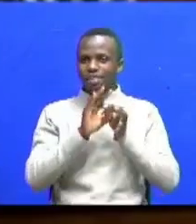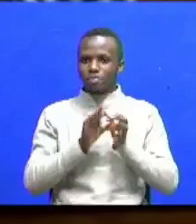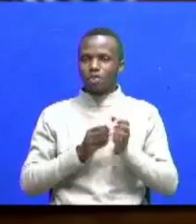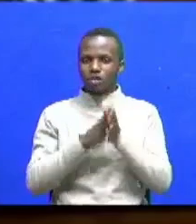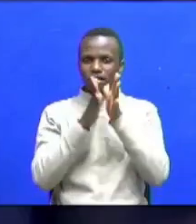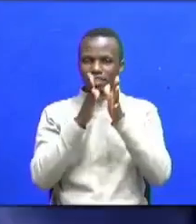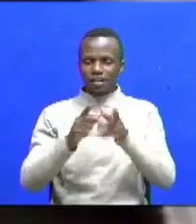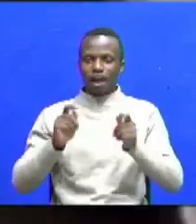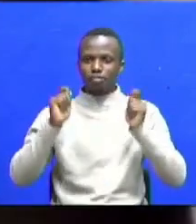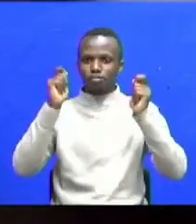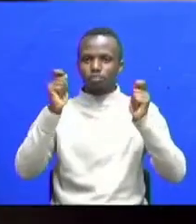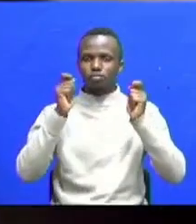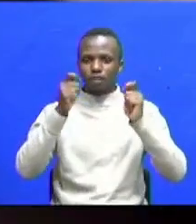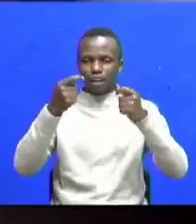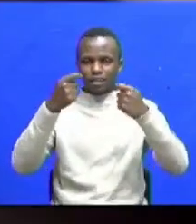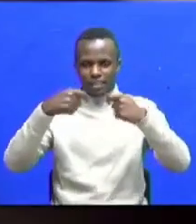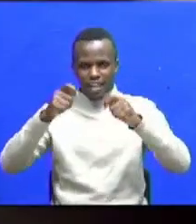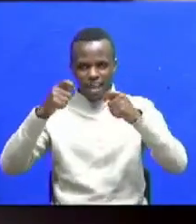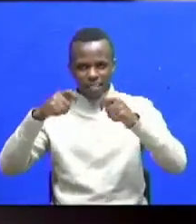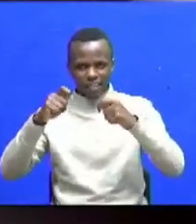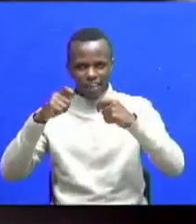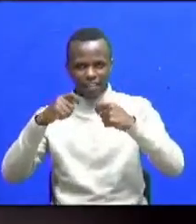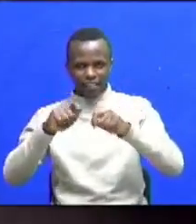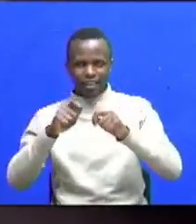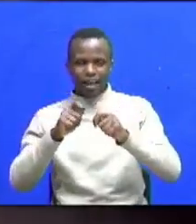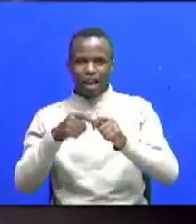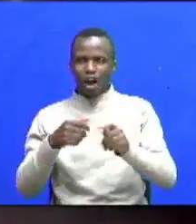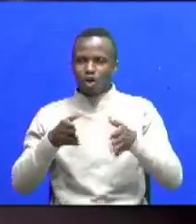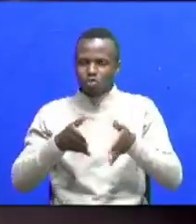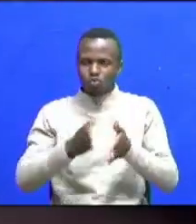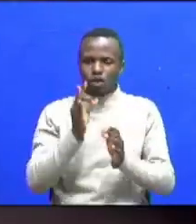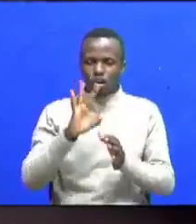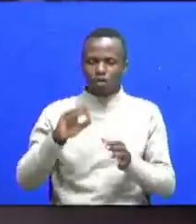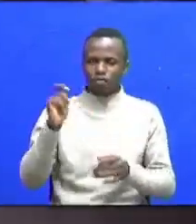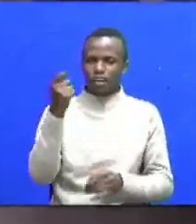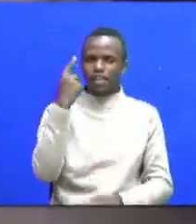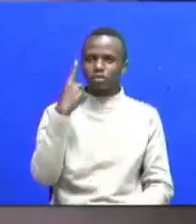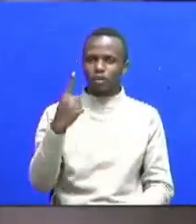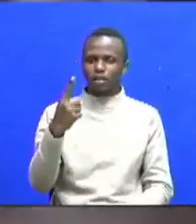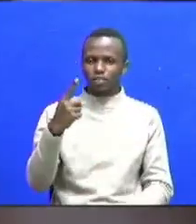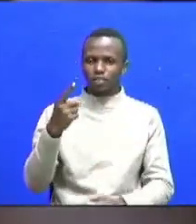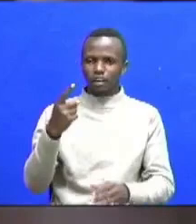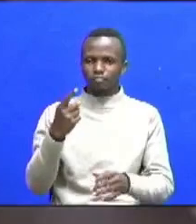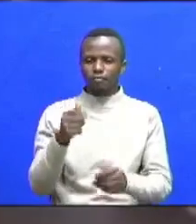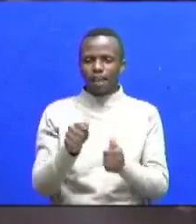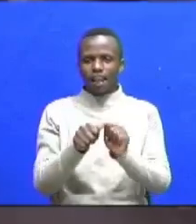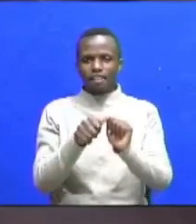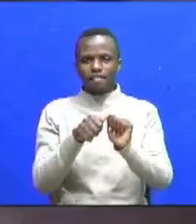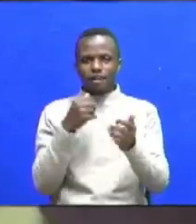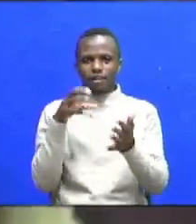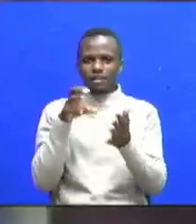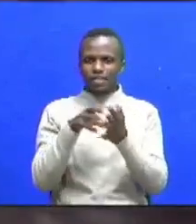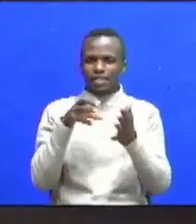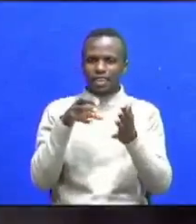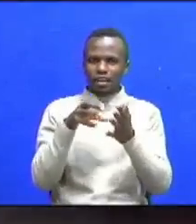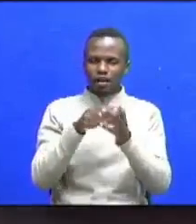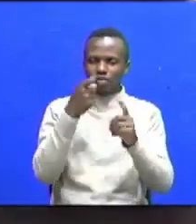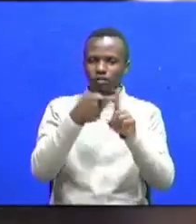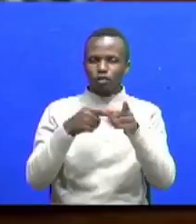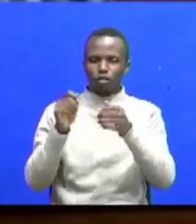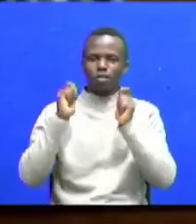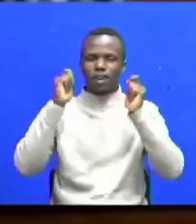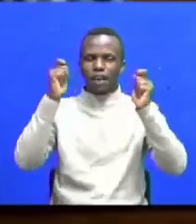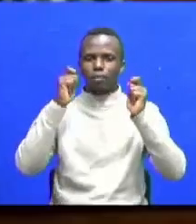protesters without trial have been seen as a tactic by the Kenya Kwanza government to defuse further chaos arising from